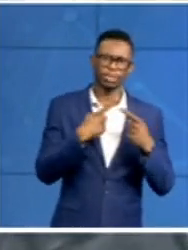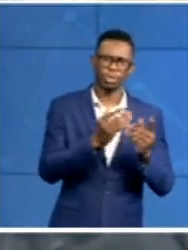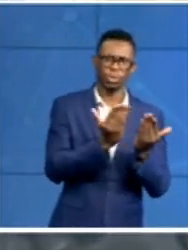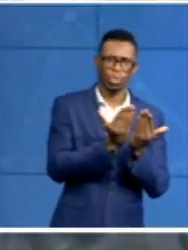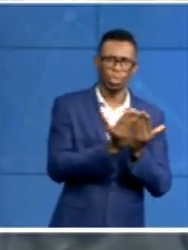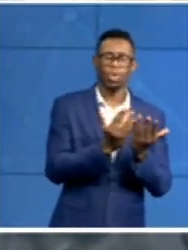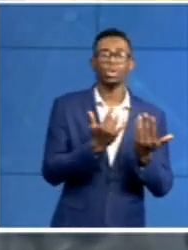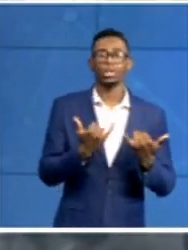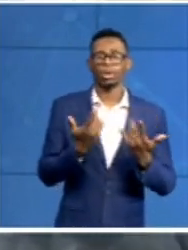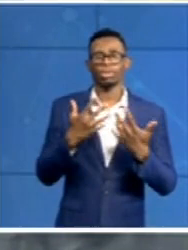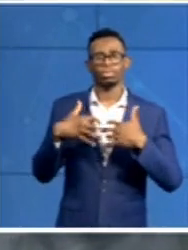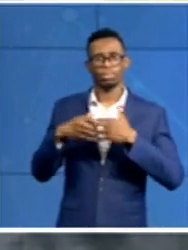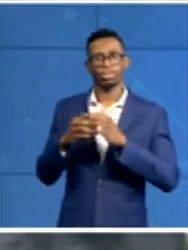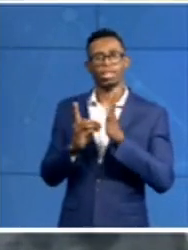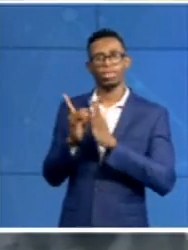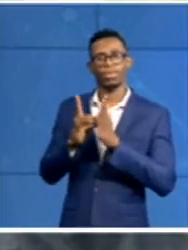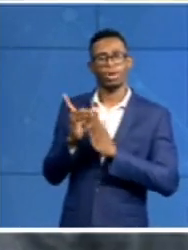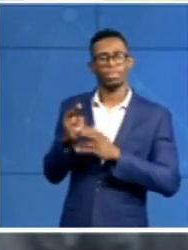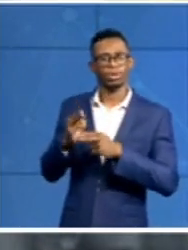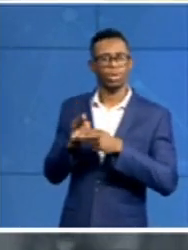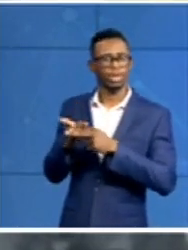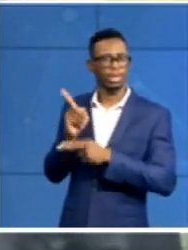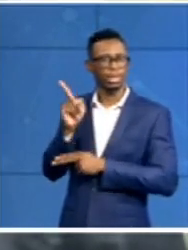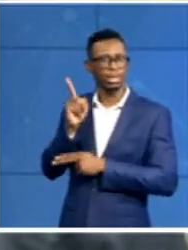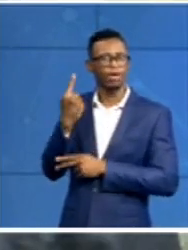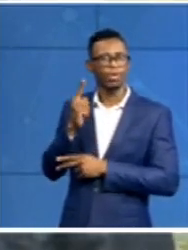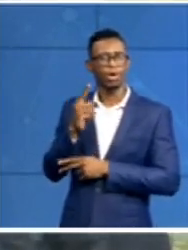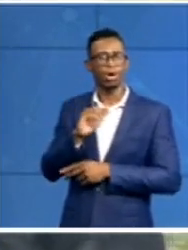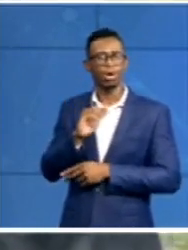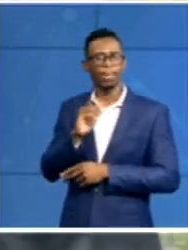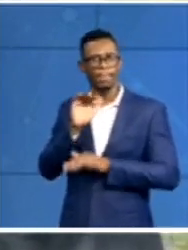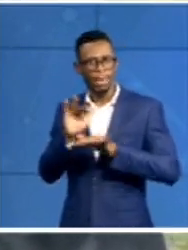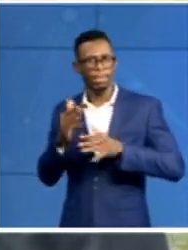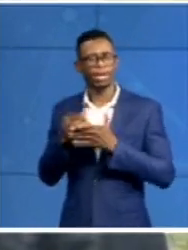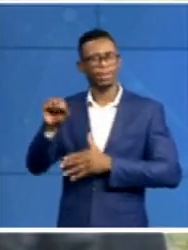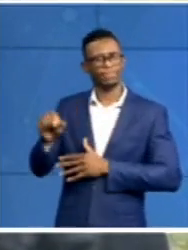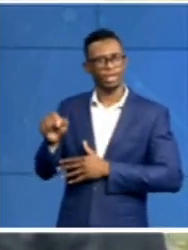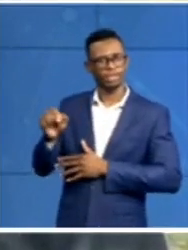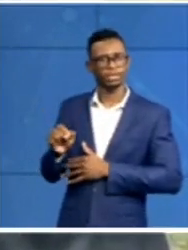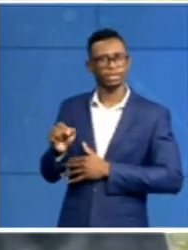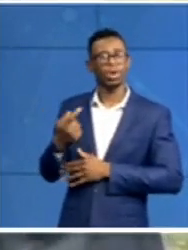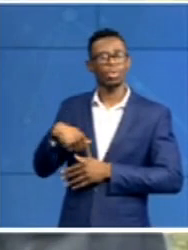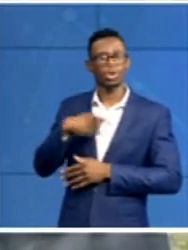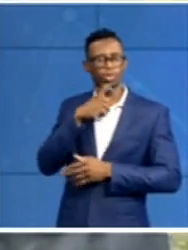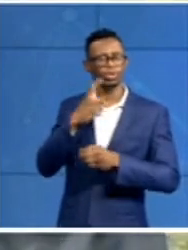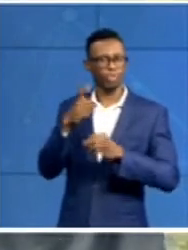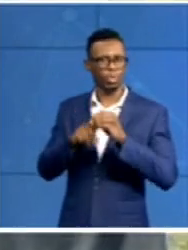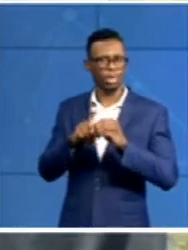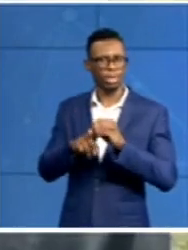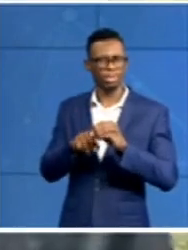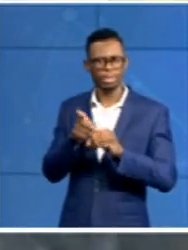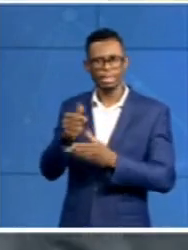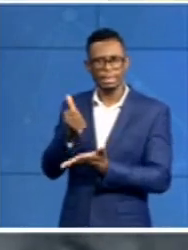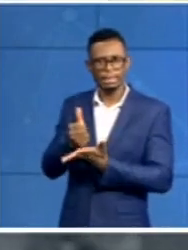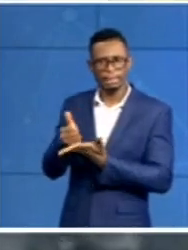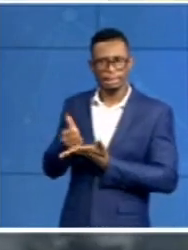so a quality in a standard, because we are using the seeds which is all over in a township. And we don't